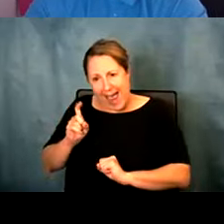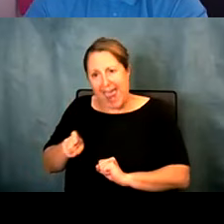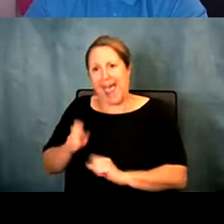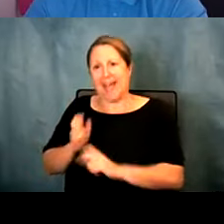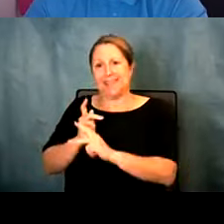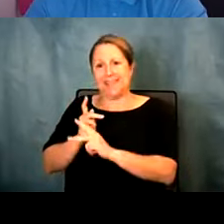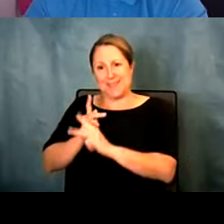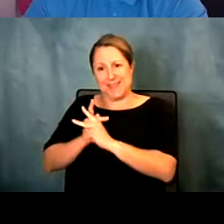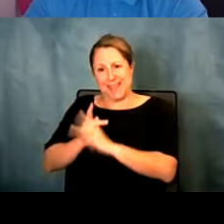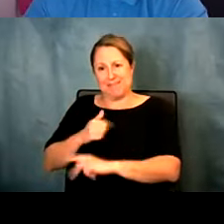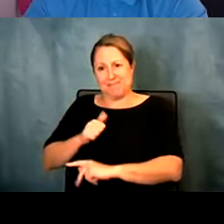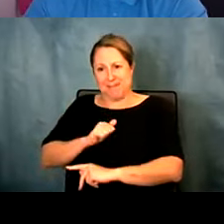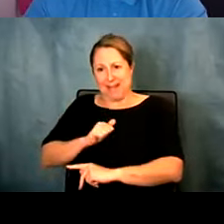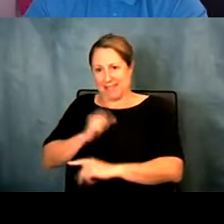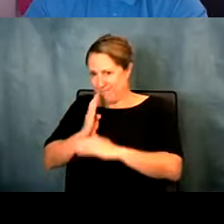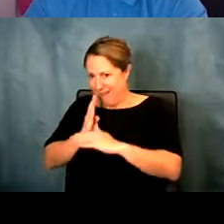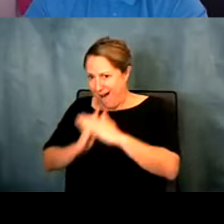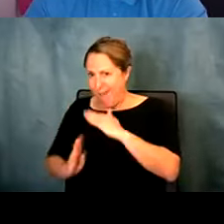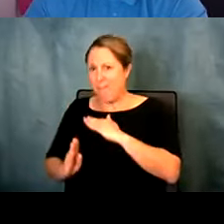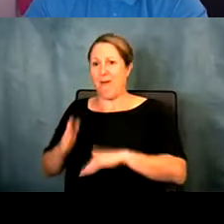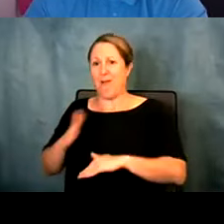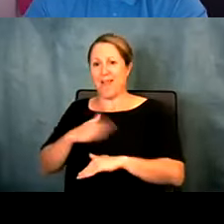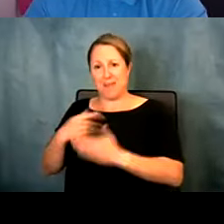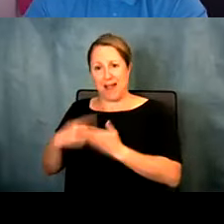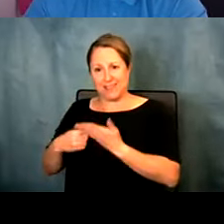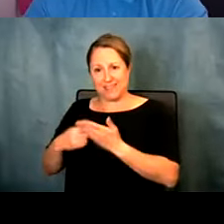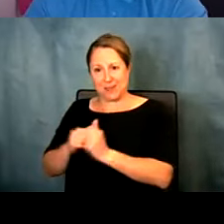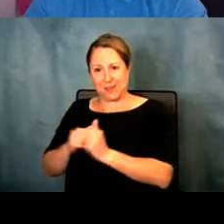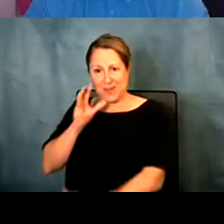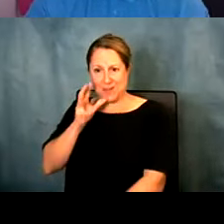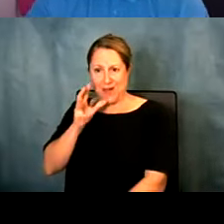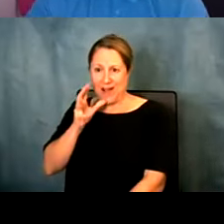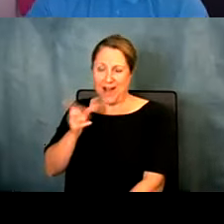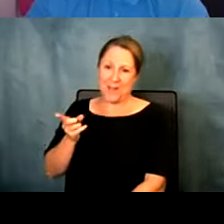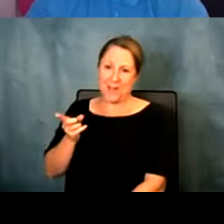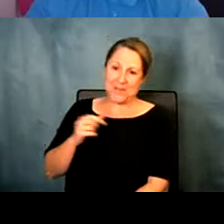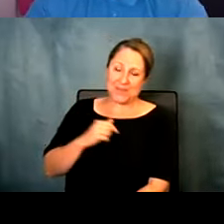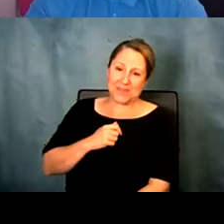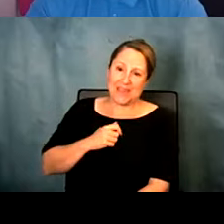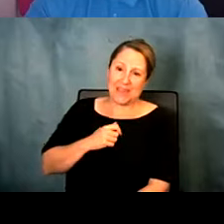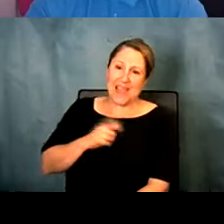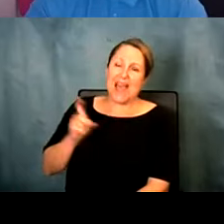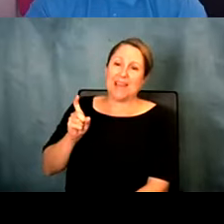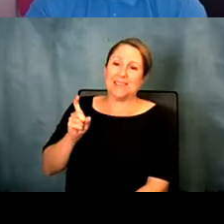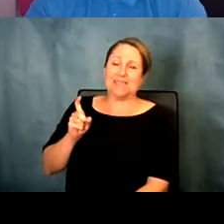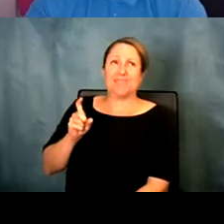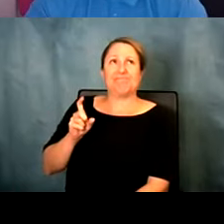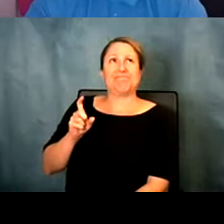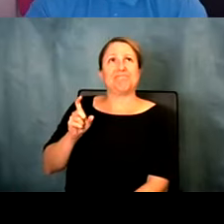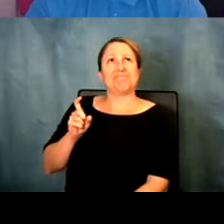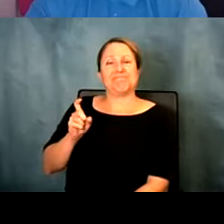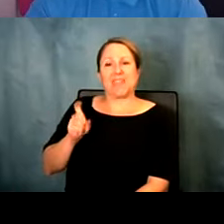these honest conversations with her is to really respect the